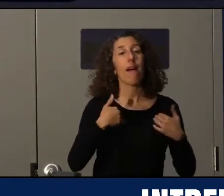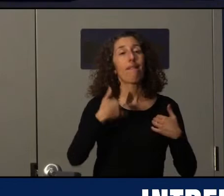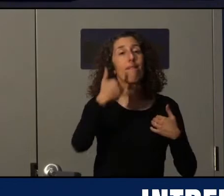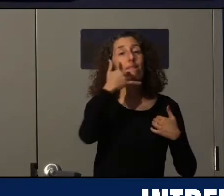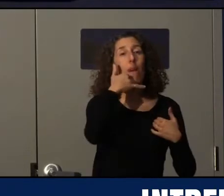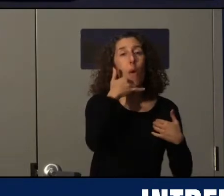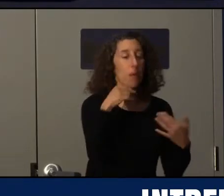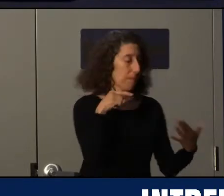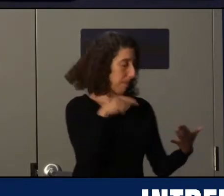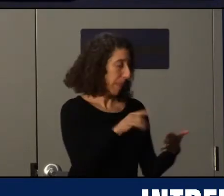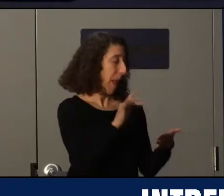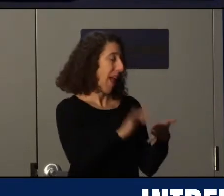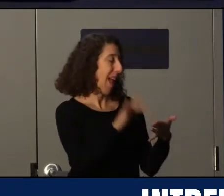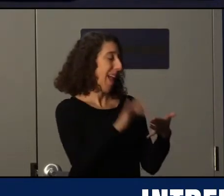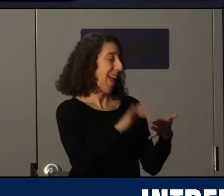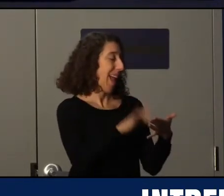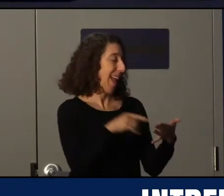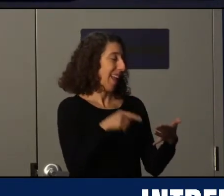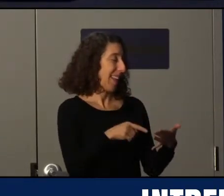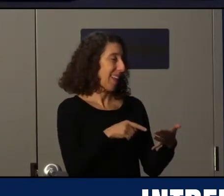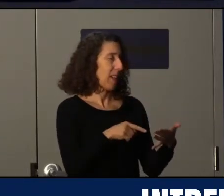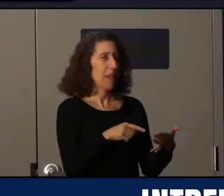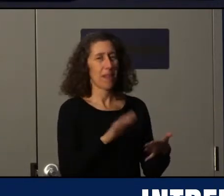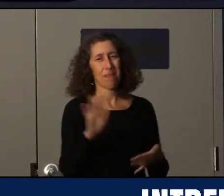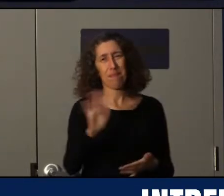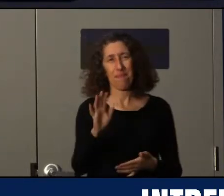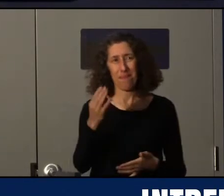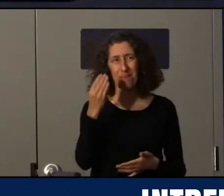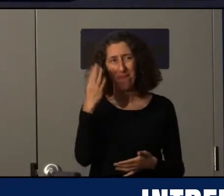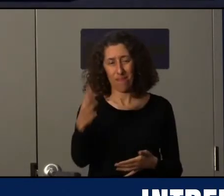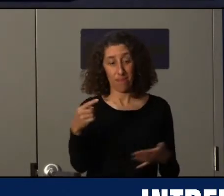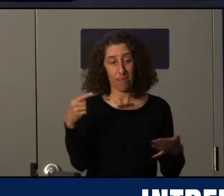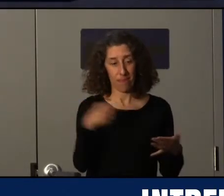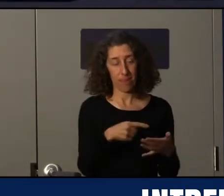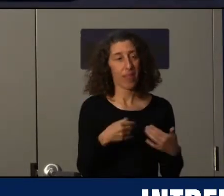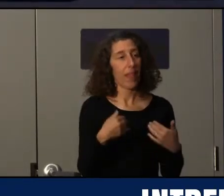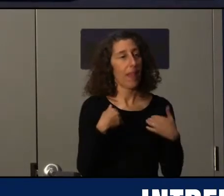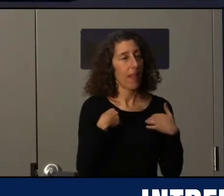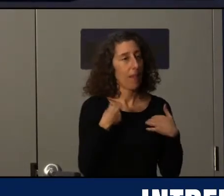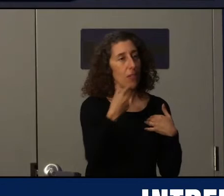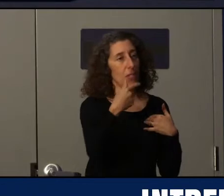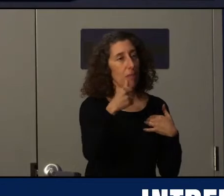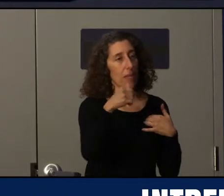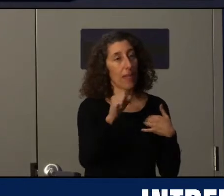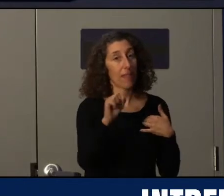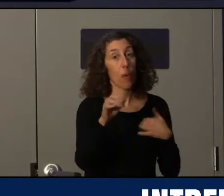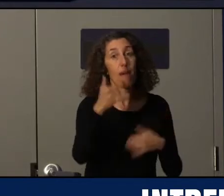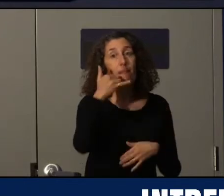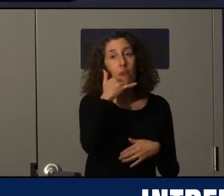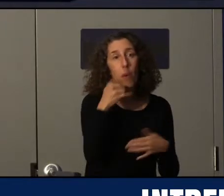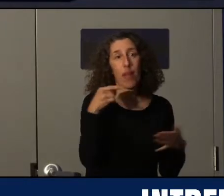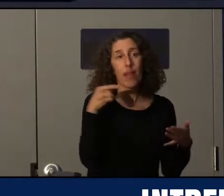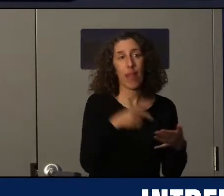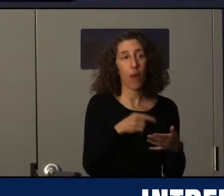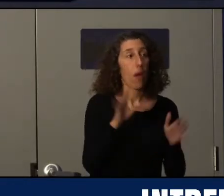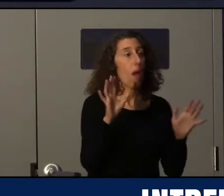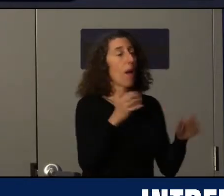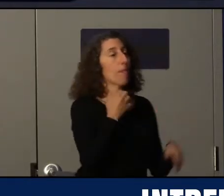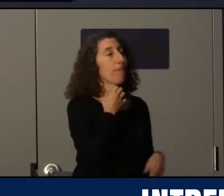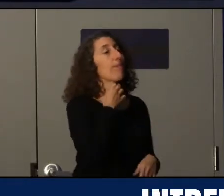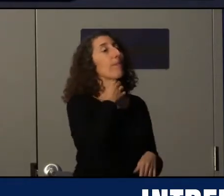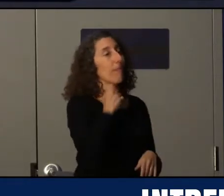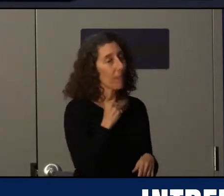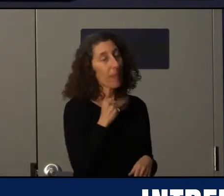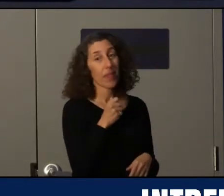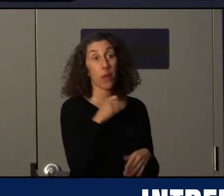And so we had to have the little conversation. But it's incredible how satellites and all of what we're doing in space are just embedded